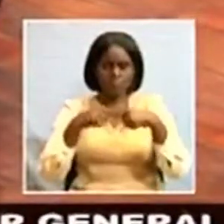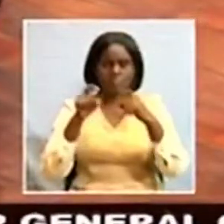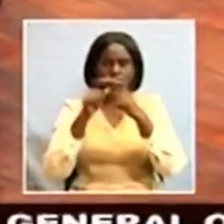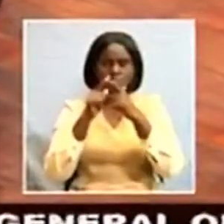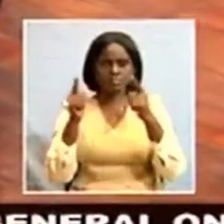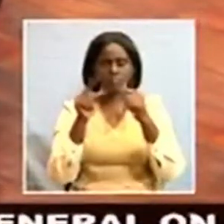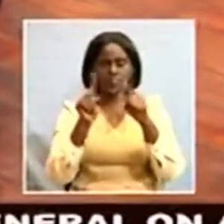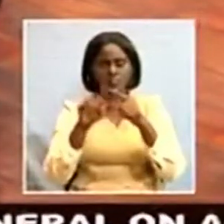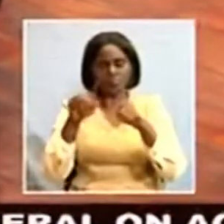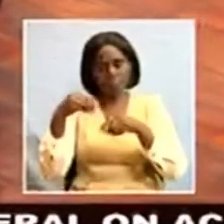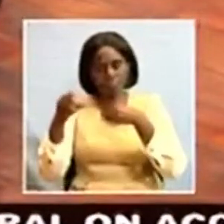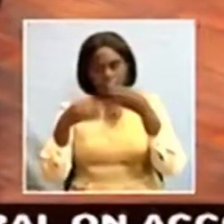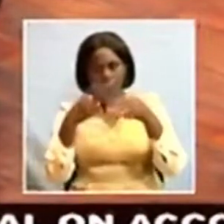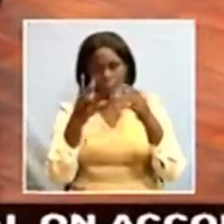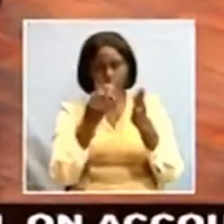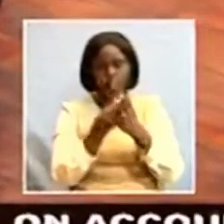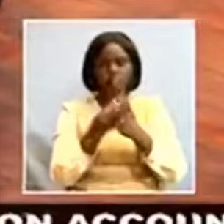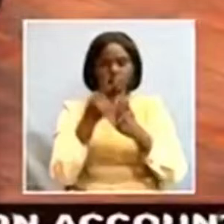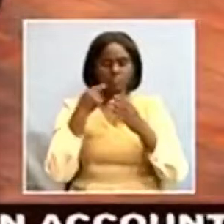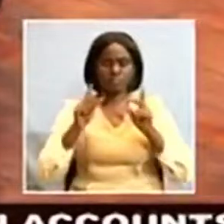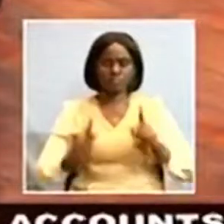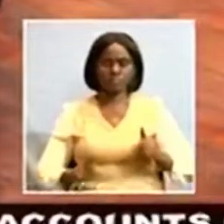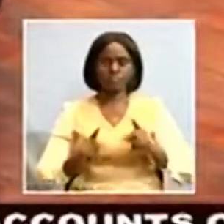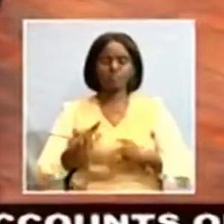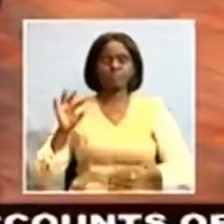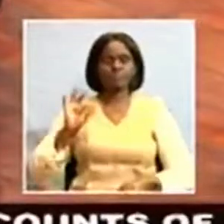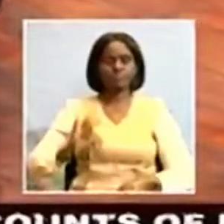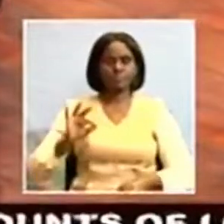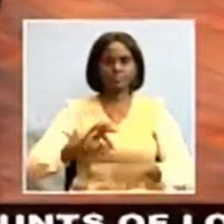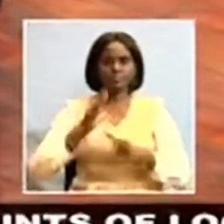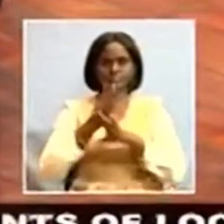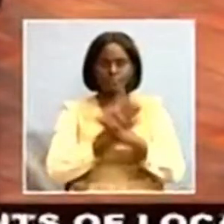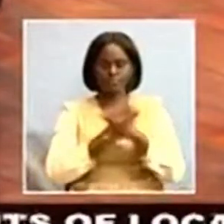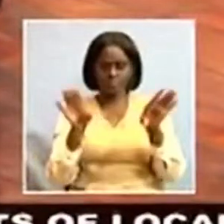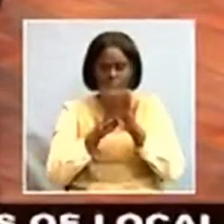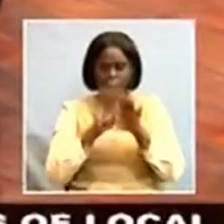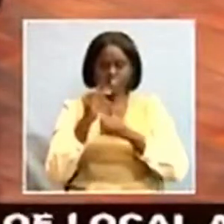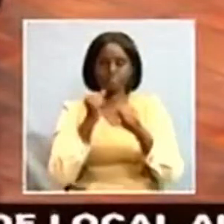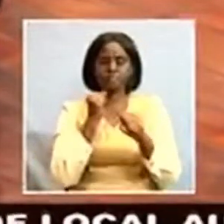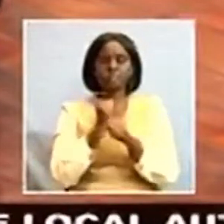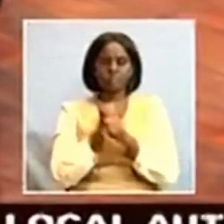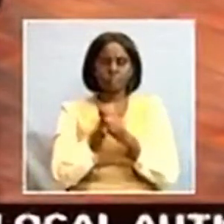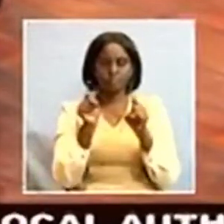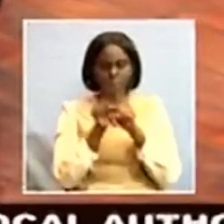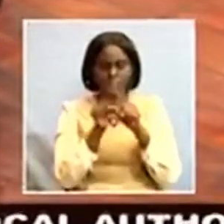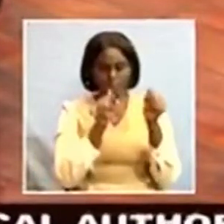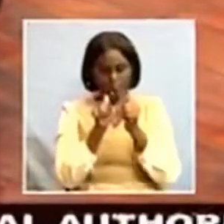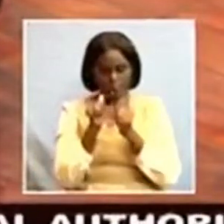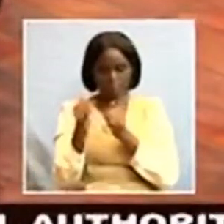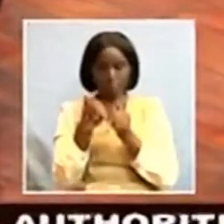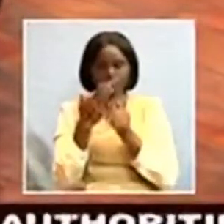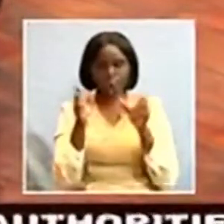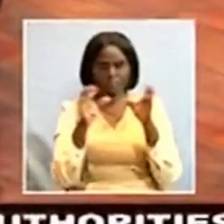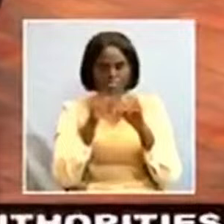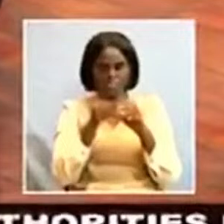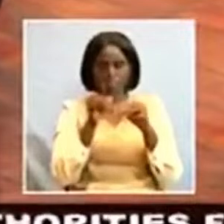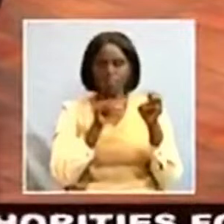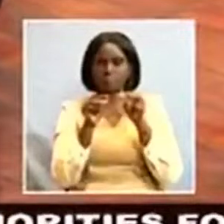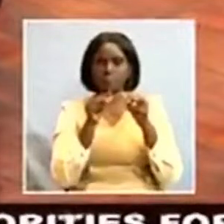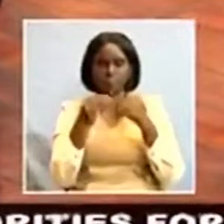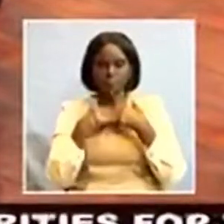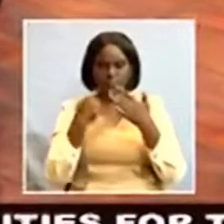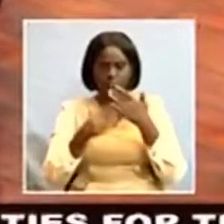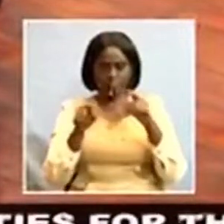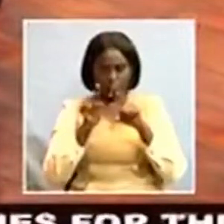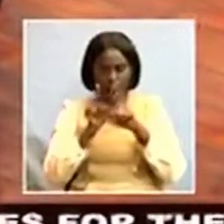to disperse the component for personal emoluments before the close of the year. Action taken: the council management has